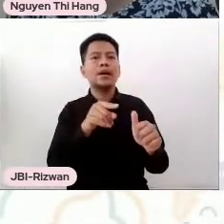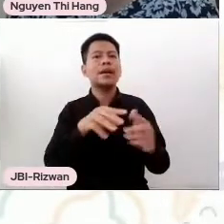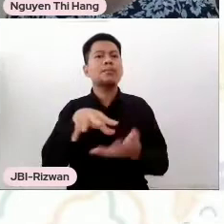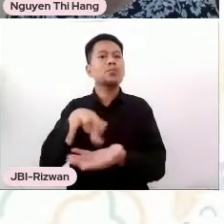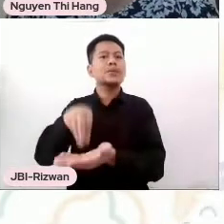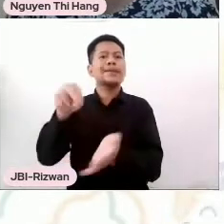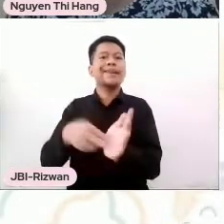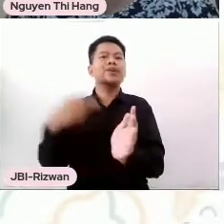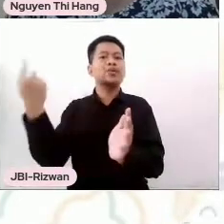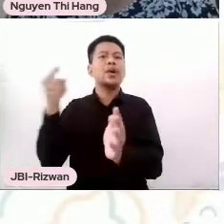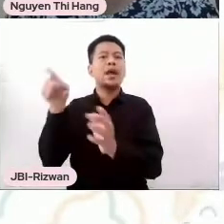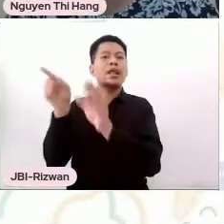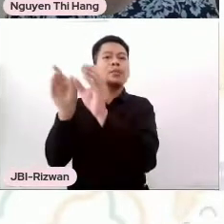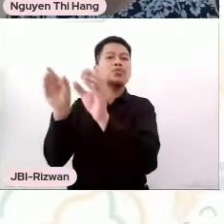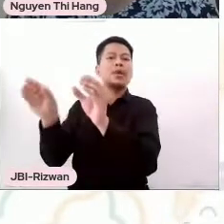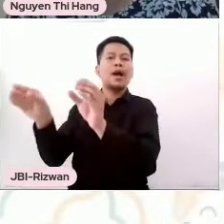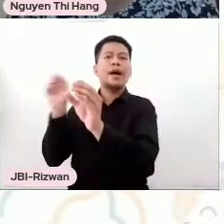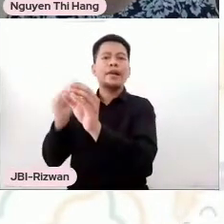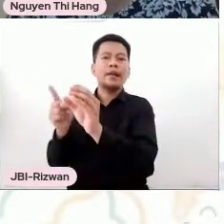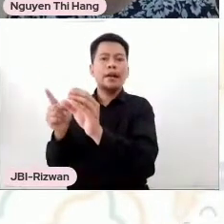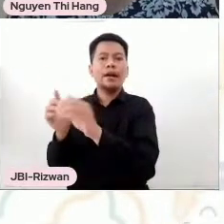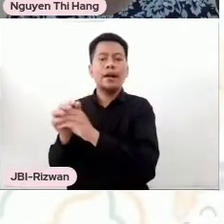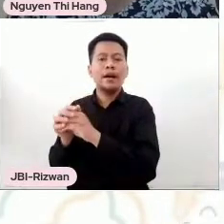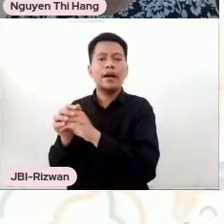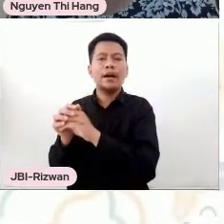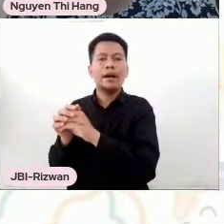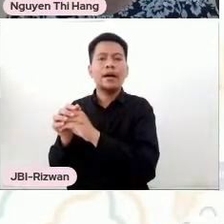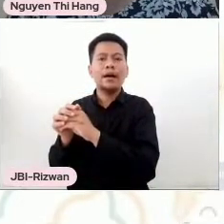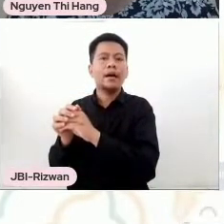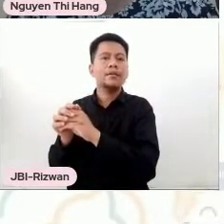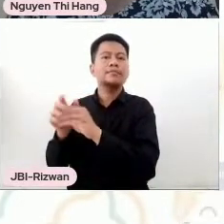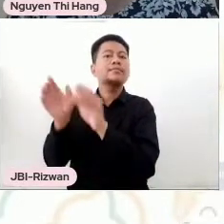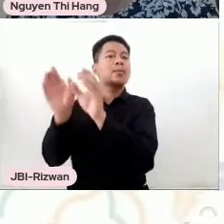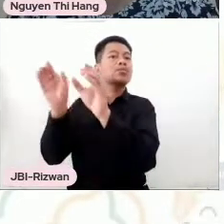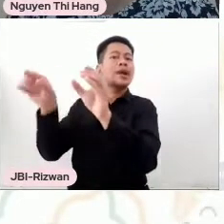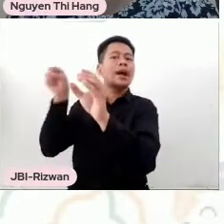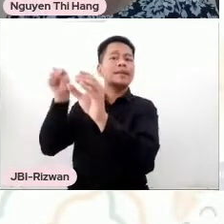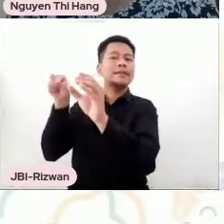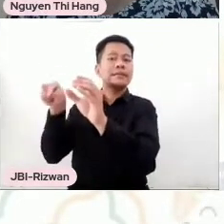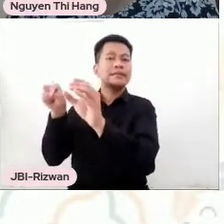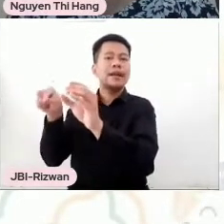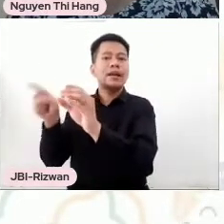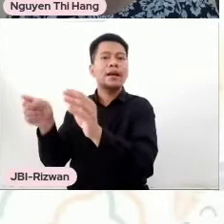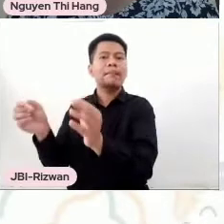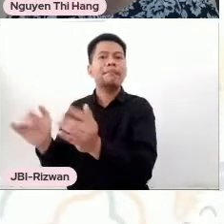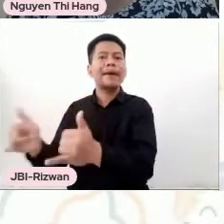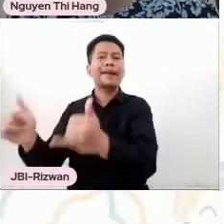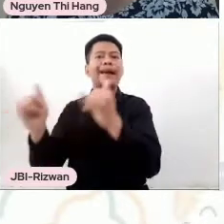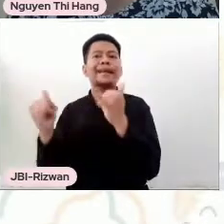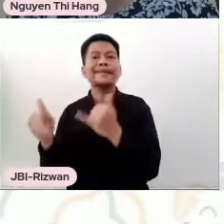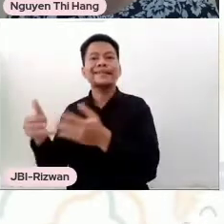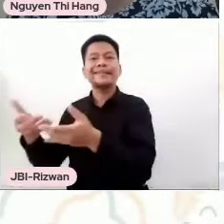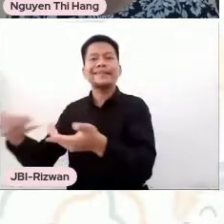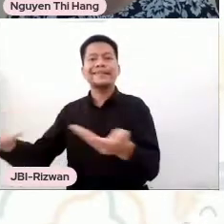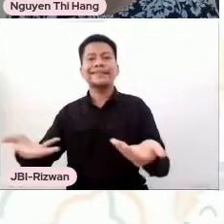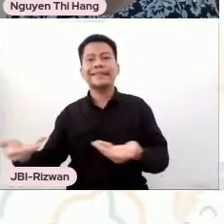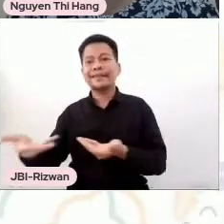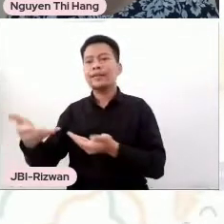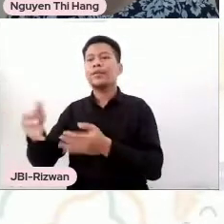library-nya, ada perpustakaannya yang di dalamnya terdapat sejumlah mainan yang bisa dipinjamkan kepada orang